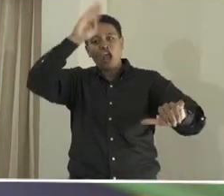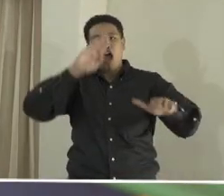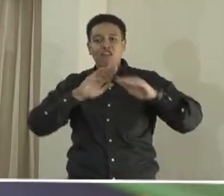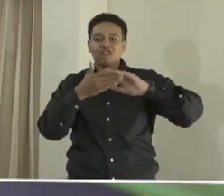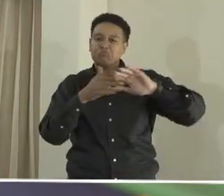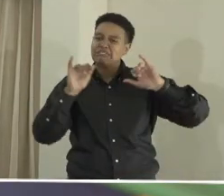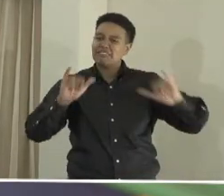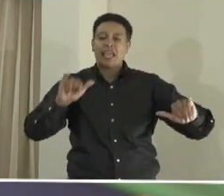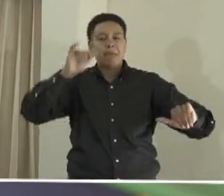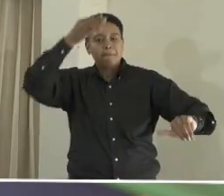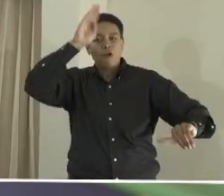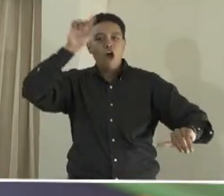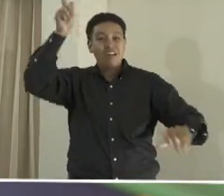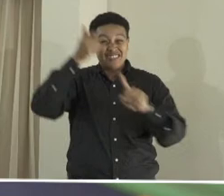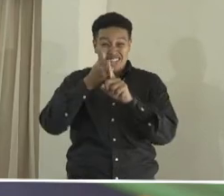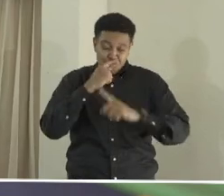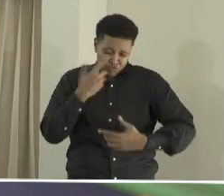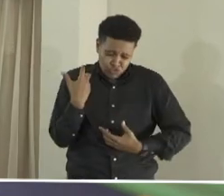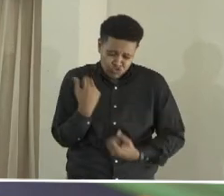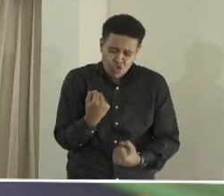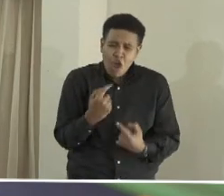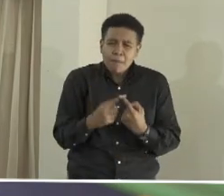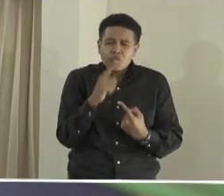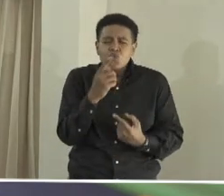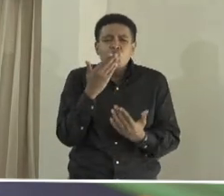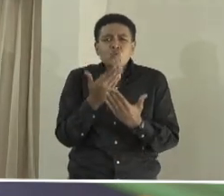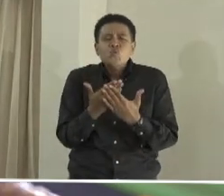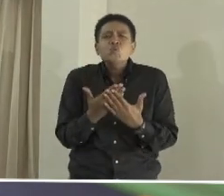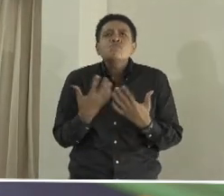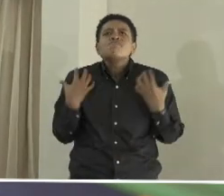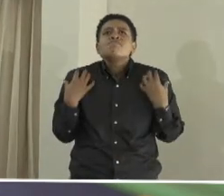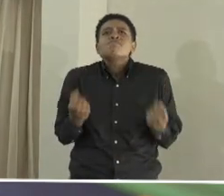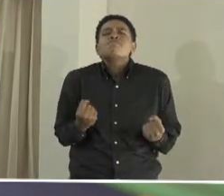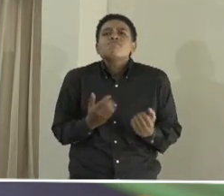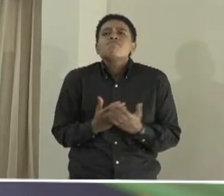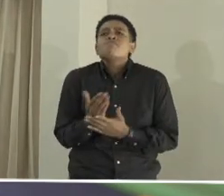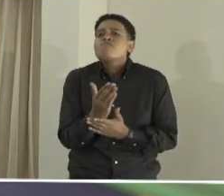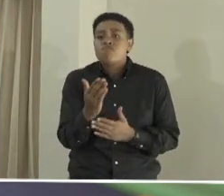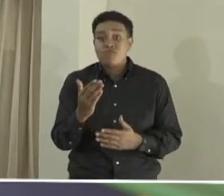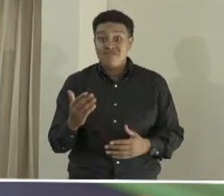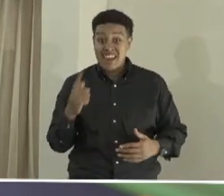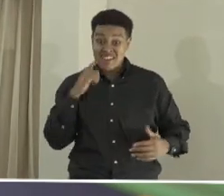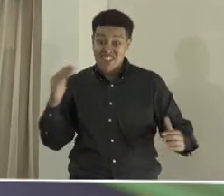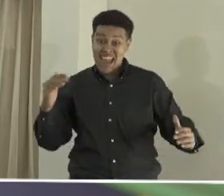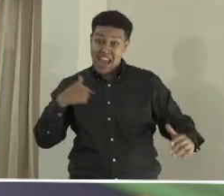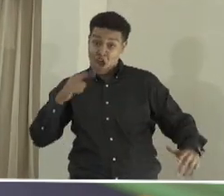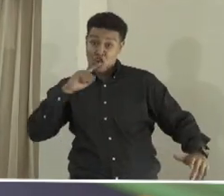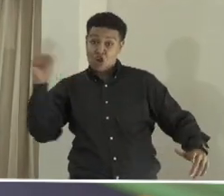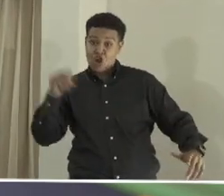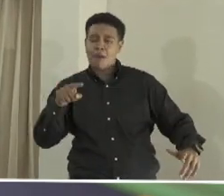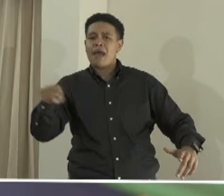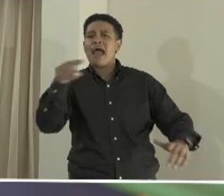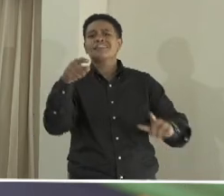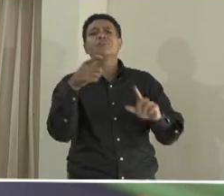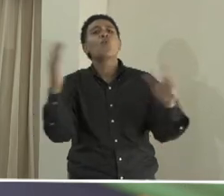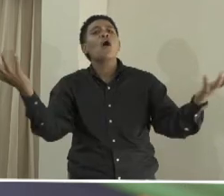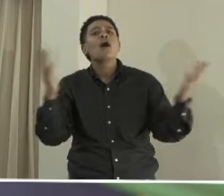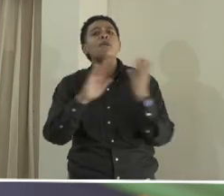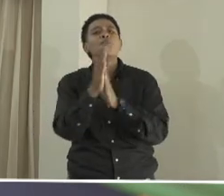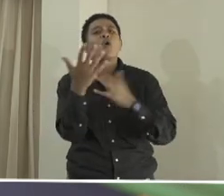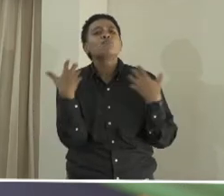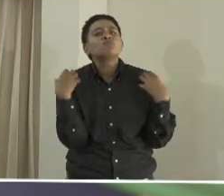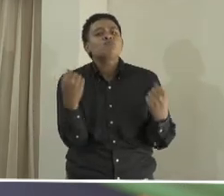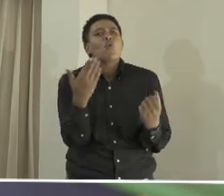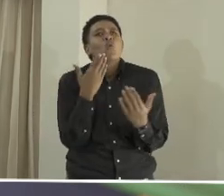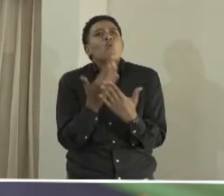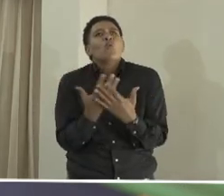Jamaica. Be strong and of a good courage. Have not I commanded thee? Be strong and of a